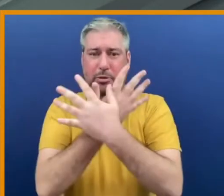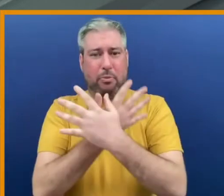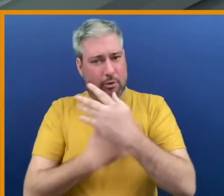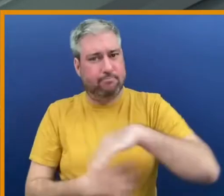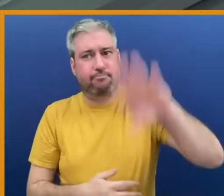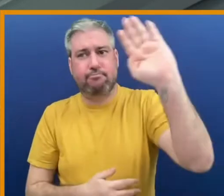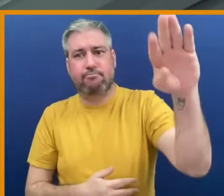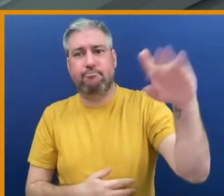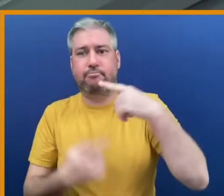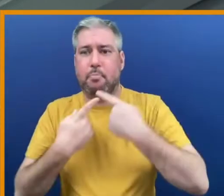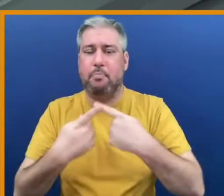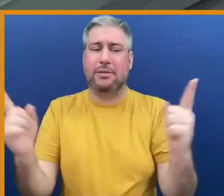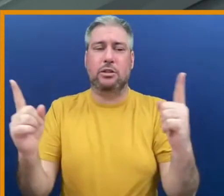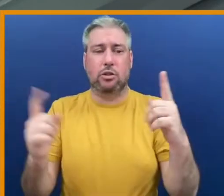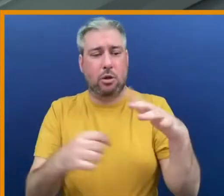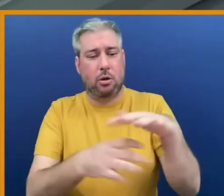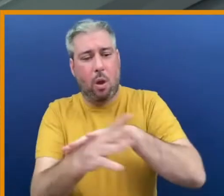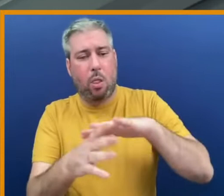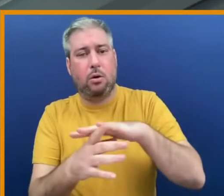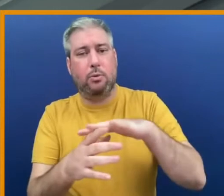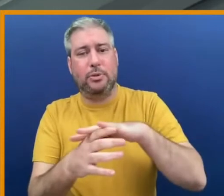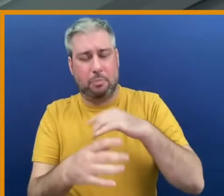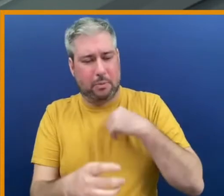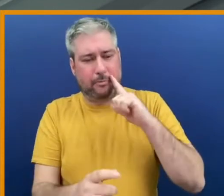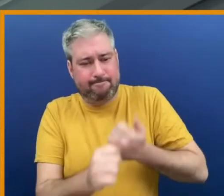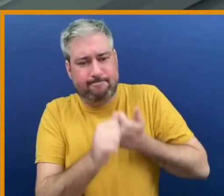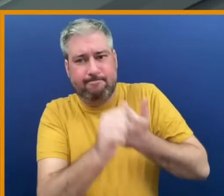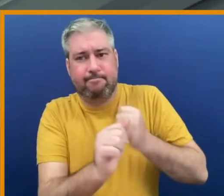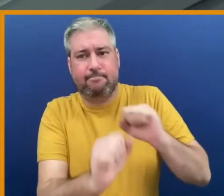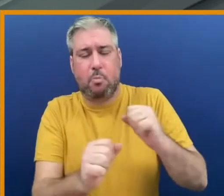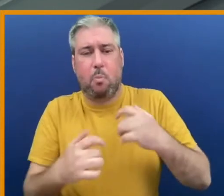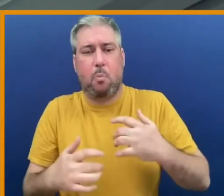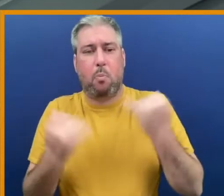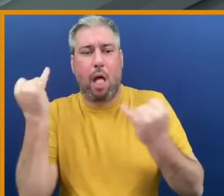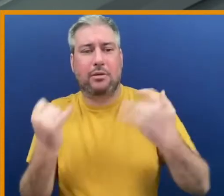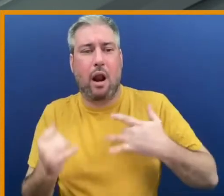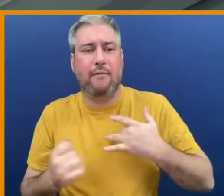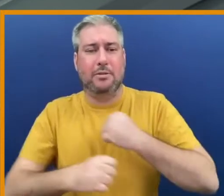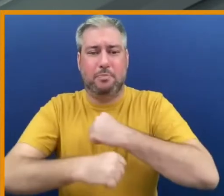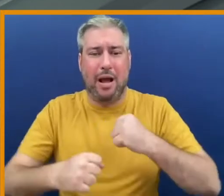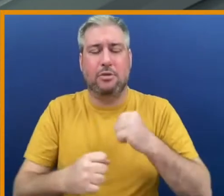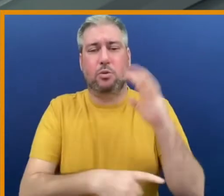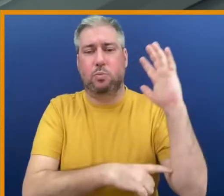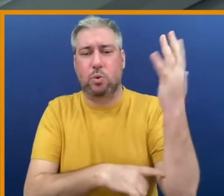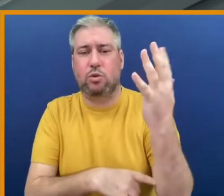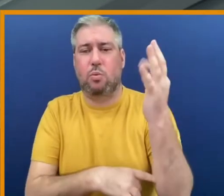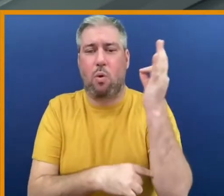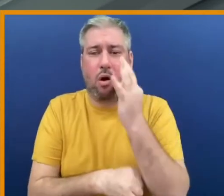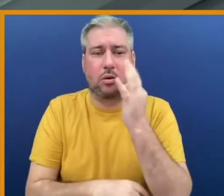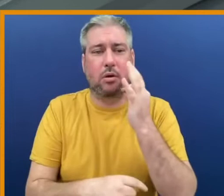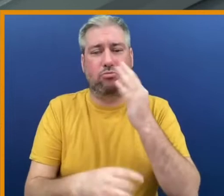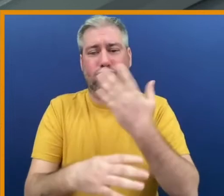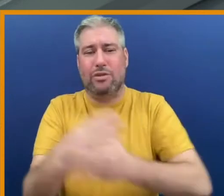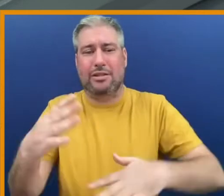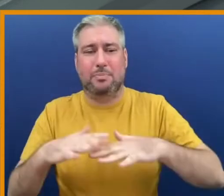their woodlands, their waterways, their accessible green spaces. And we will campaign in Parliament, in the Commons